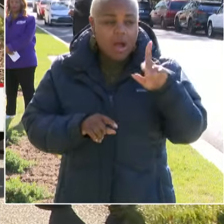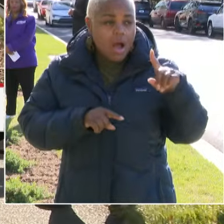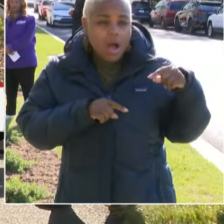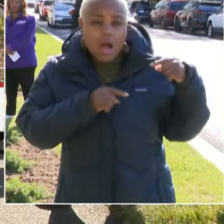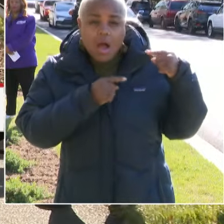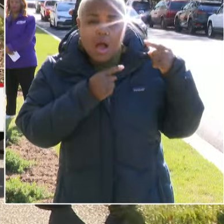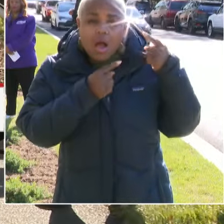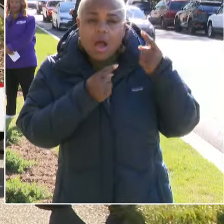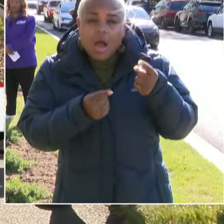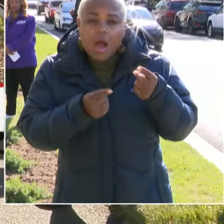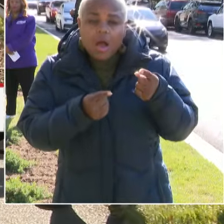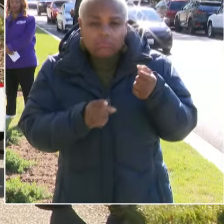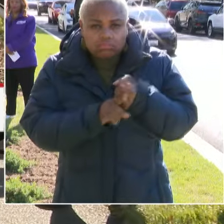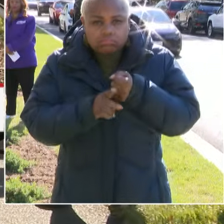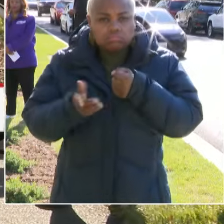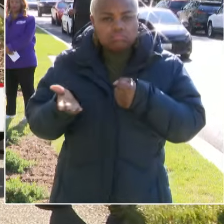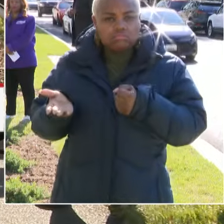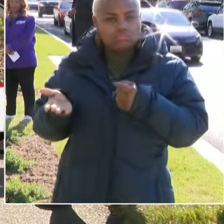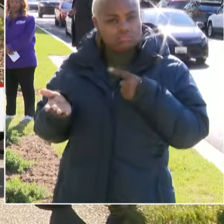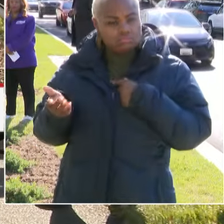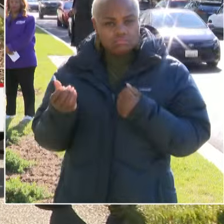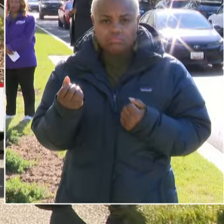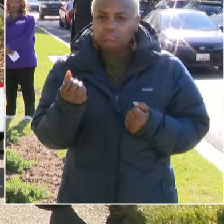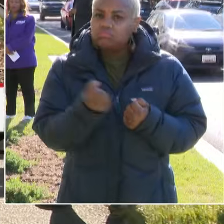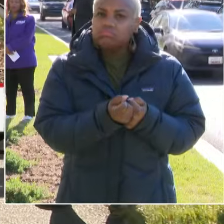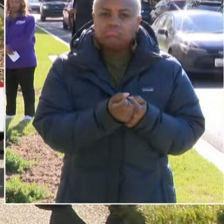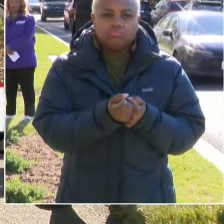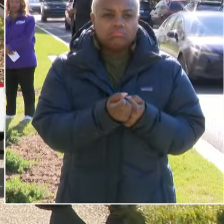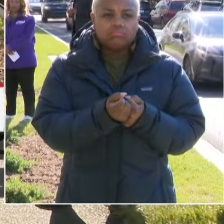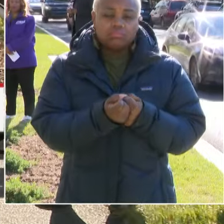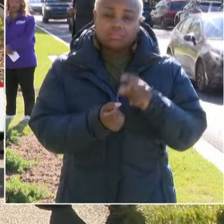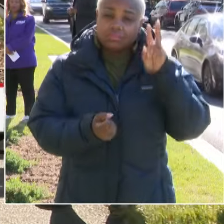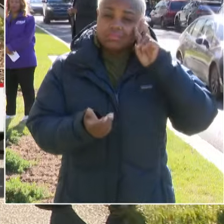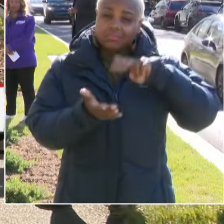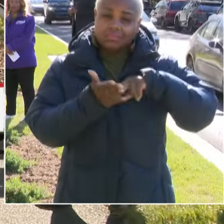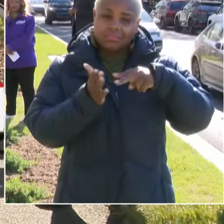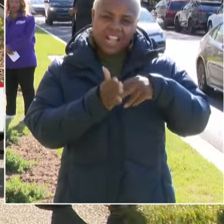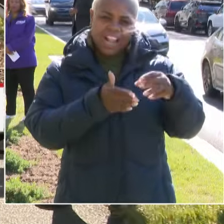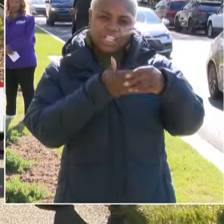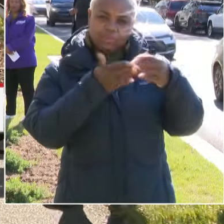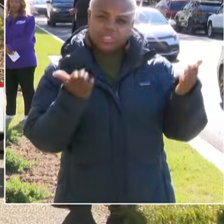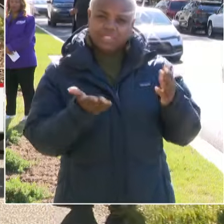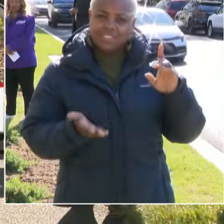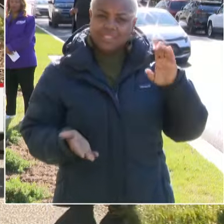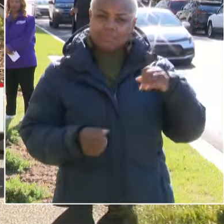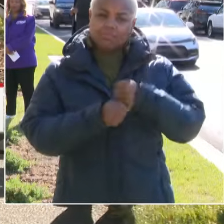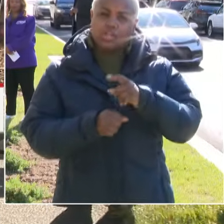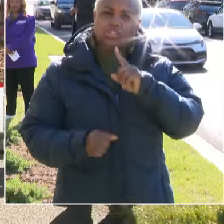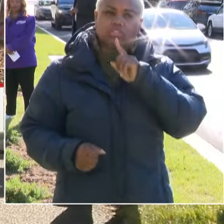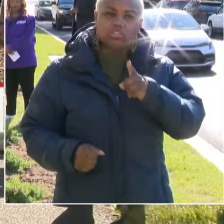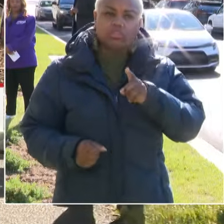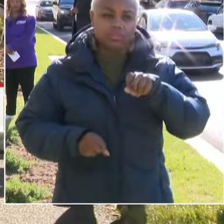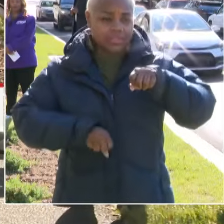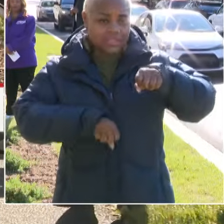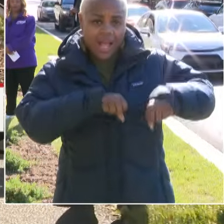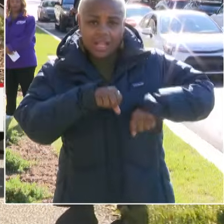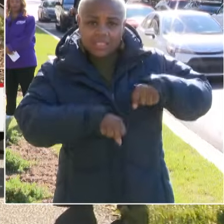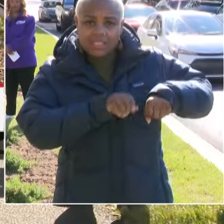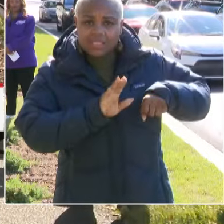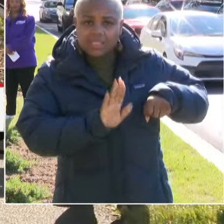last because of the leadership that we have in the city in making sure that cycling